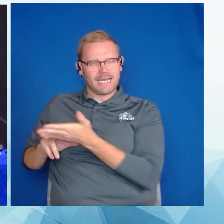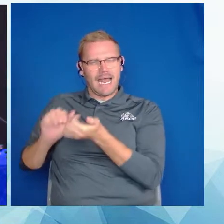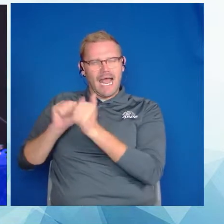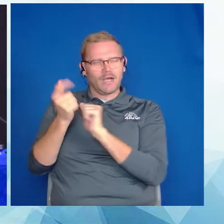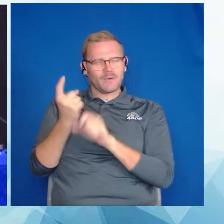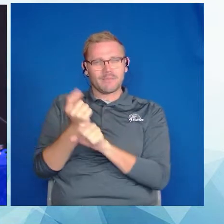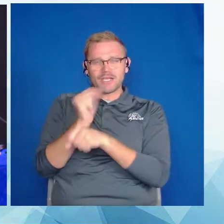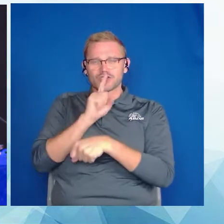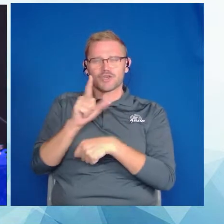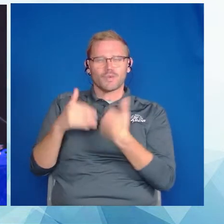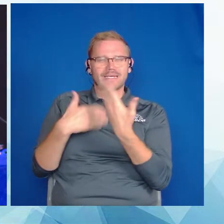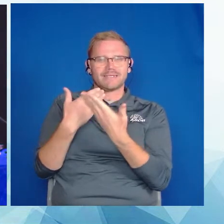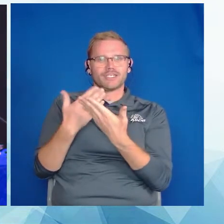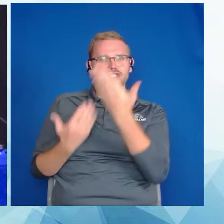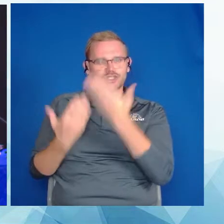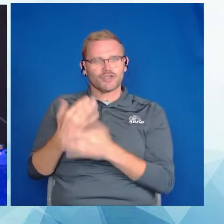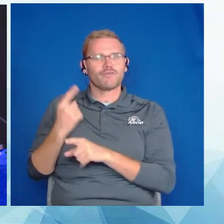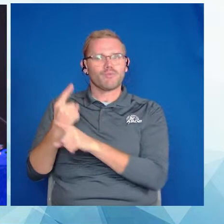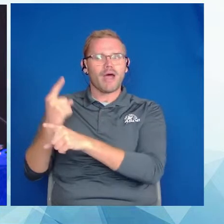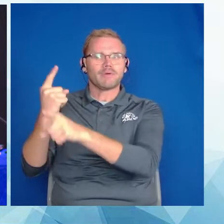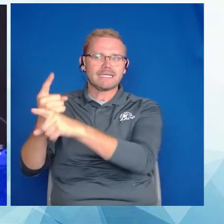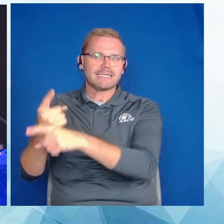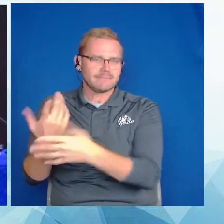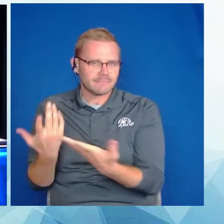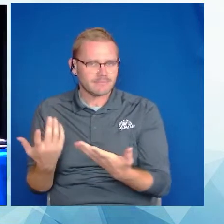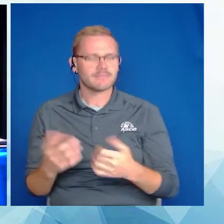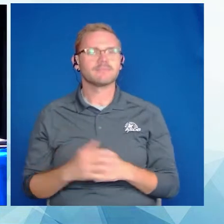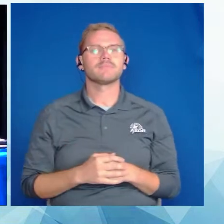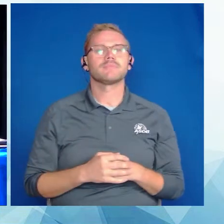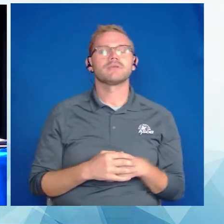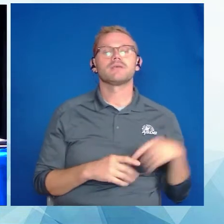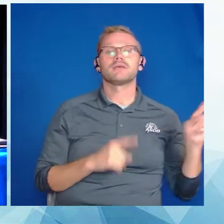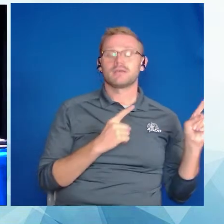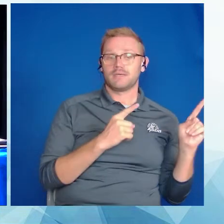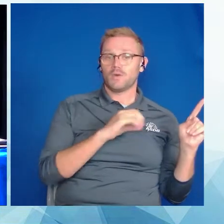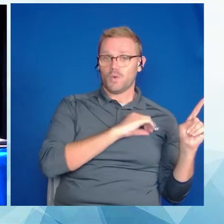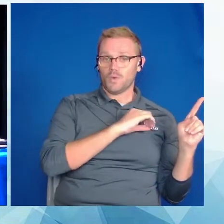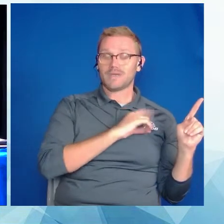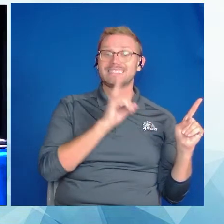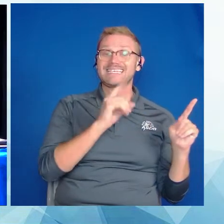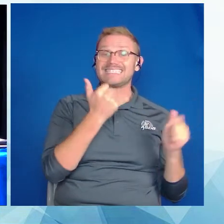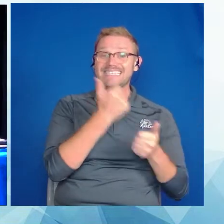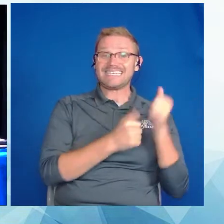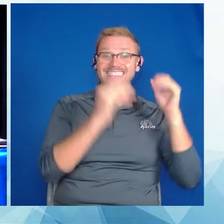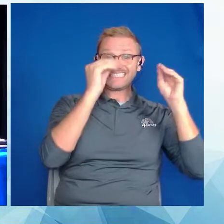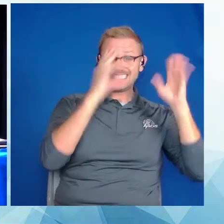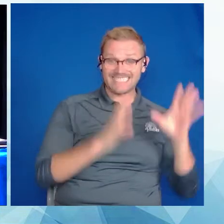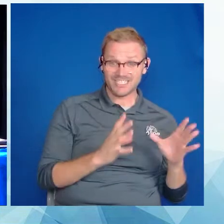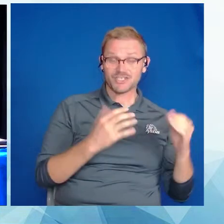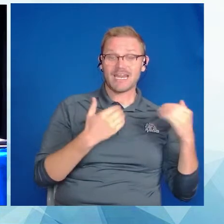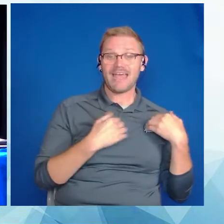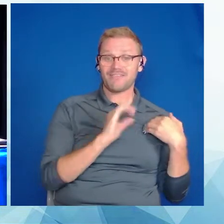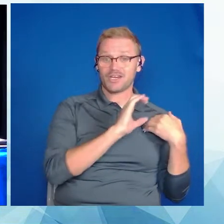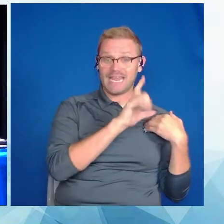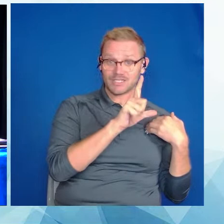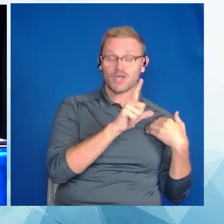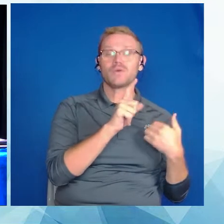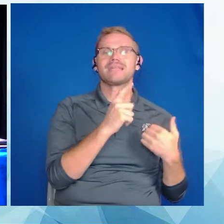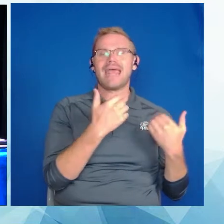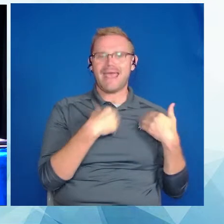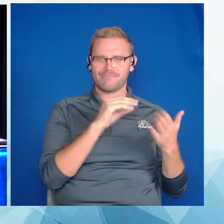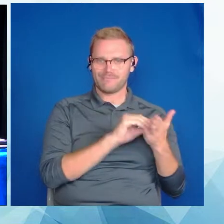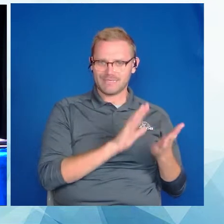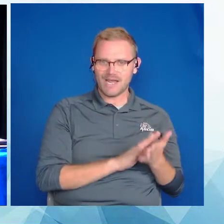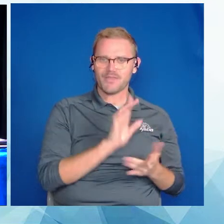equitably, I guess is the word I'm looking for? So for every teacher that we have in the itinerant setting, we do have their caseloads and their minutes.